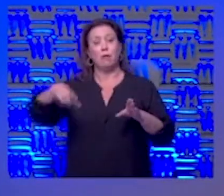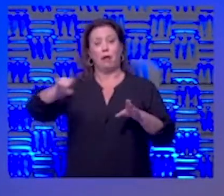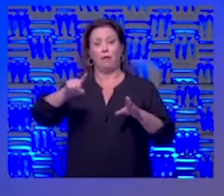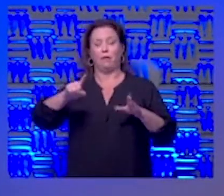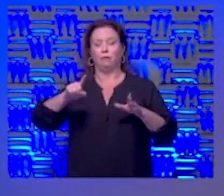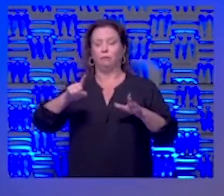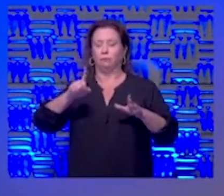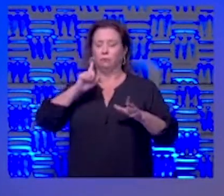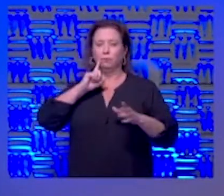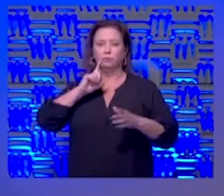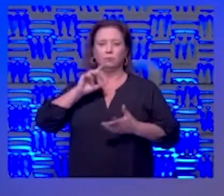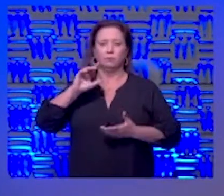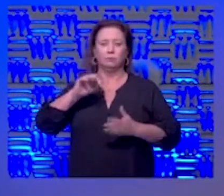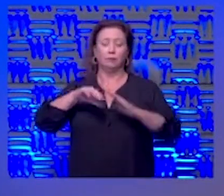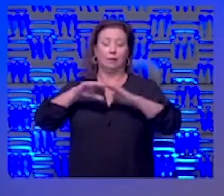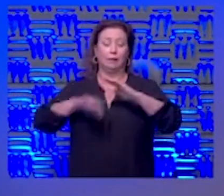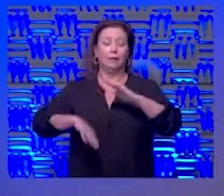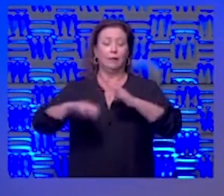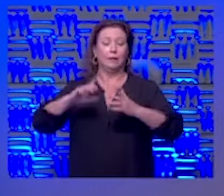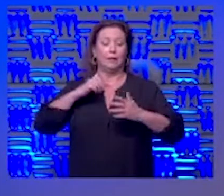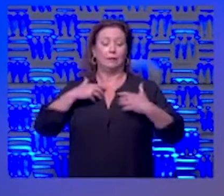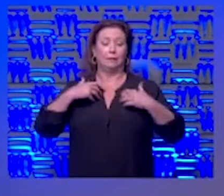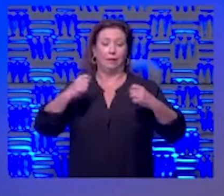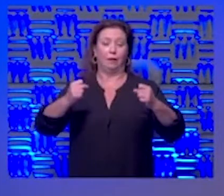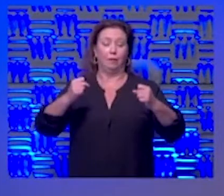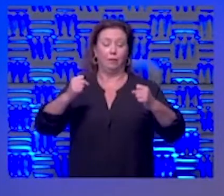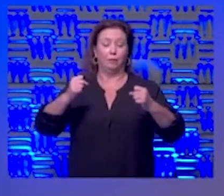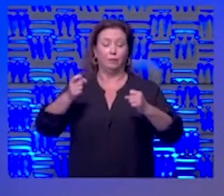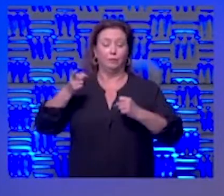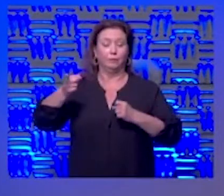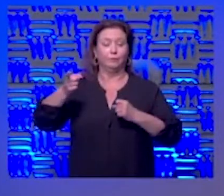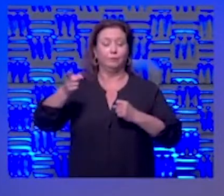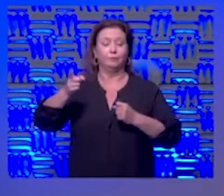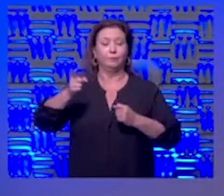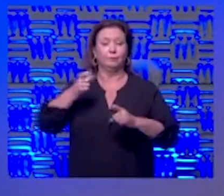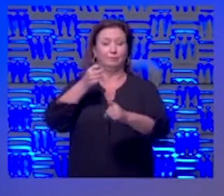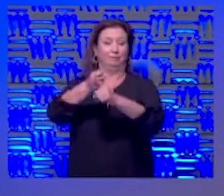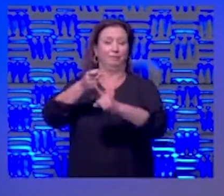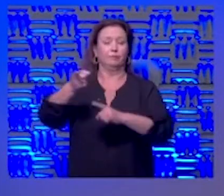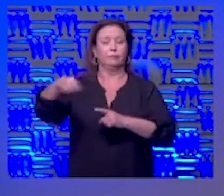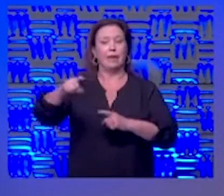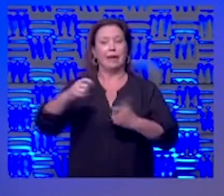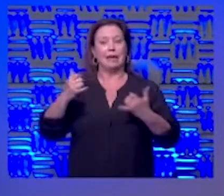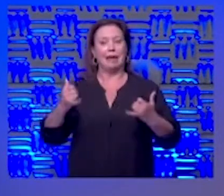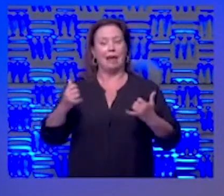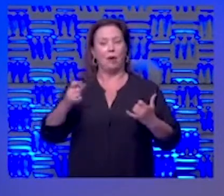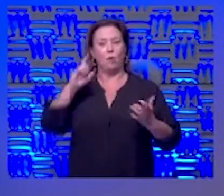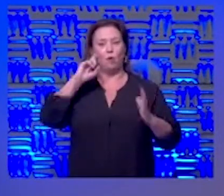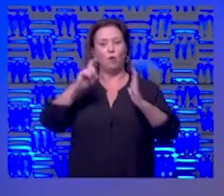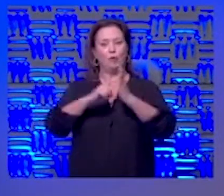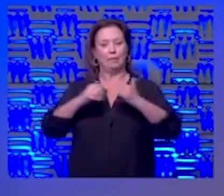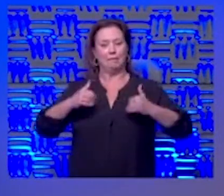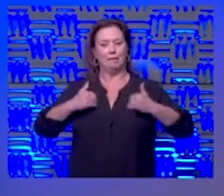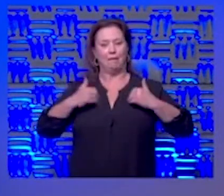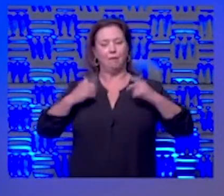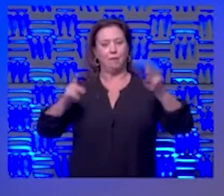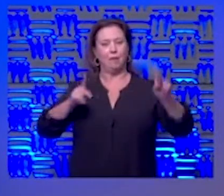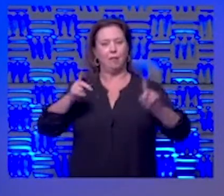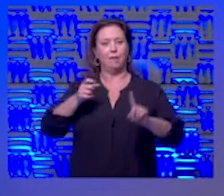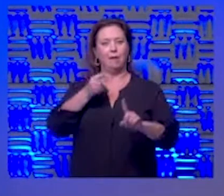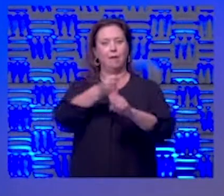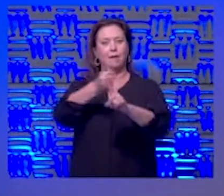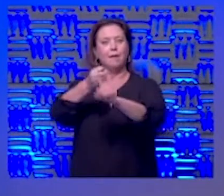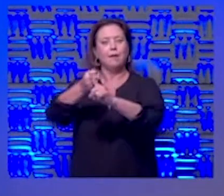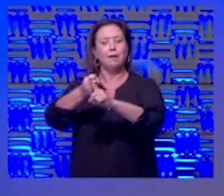health disparities. So now what we are seeing, for the most part, are younger people infected. And we've always said that younger